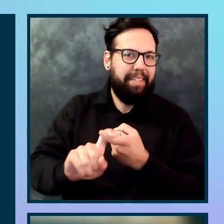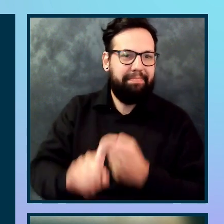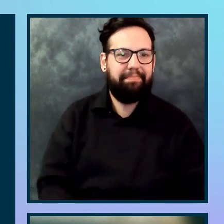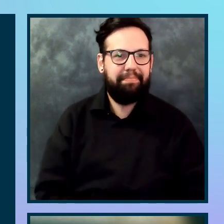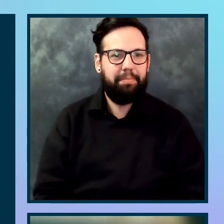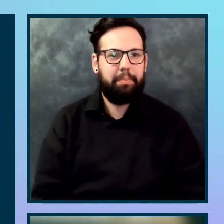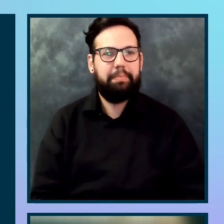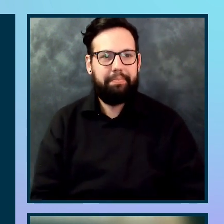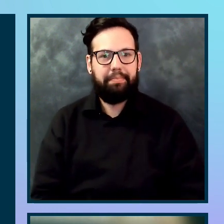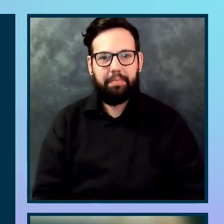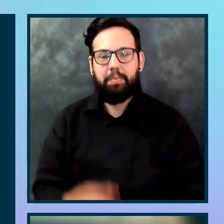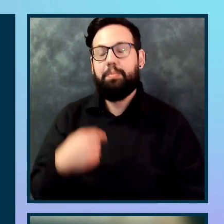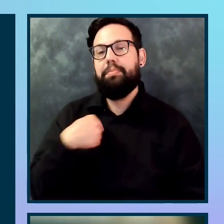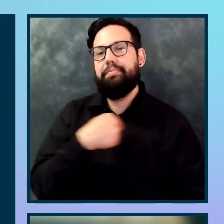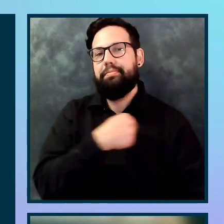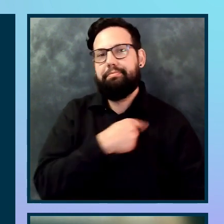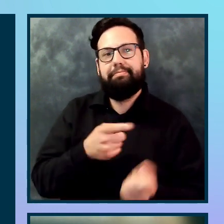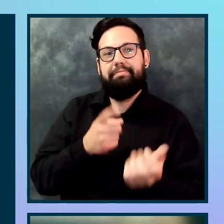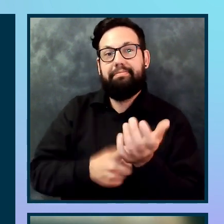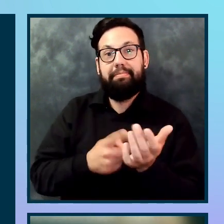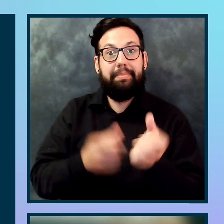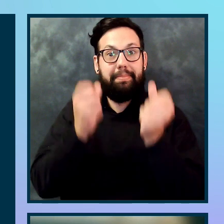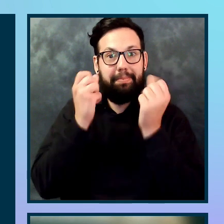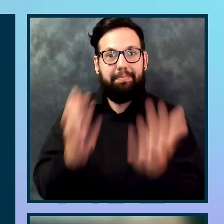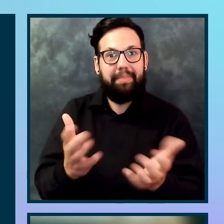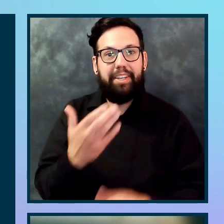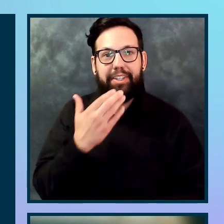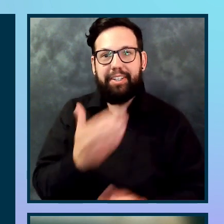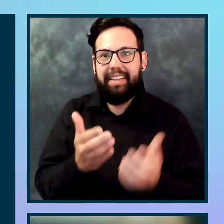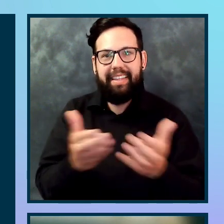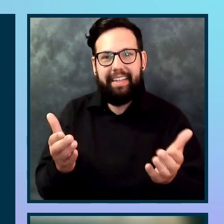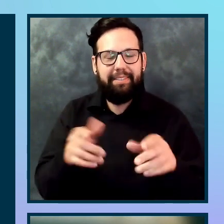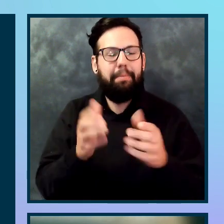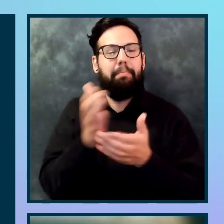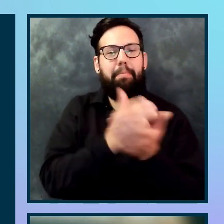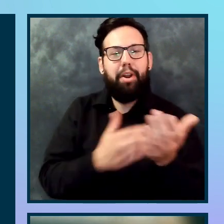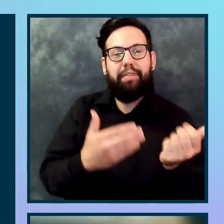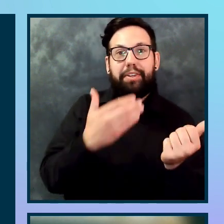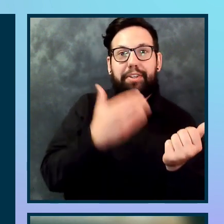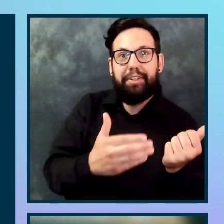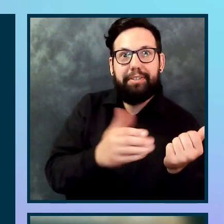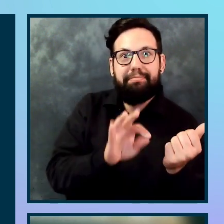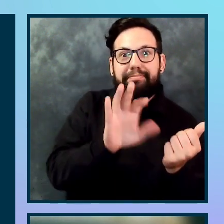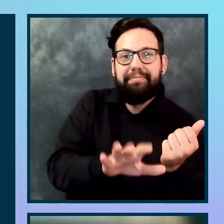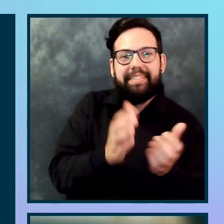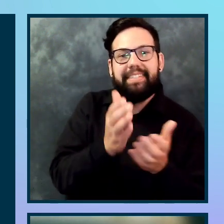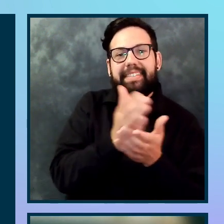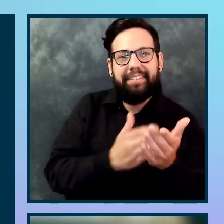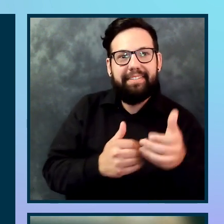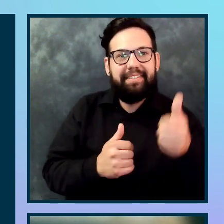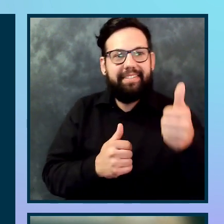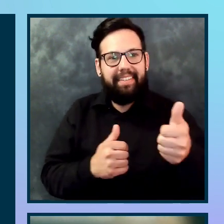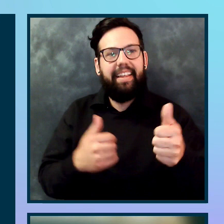So we've covered a lot of good things in our goodies section. Let's just go over them again. We have default